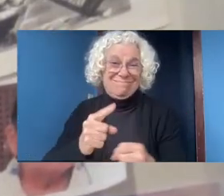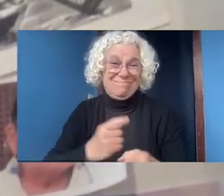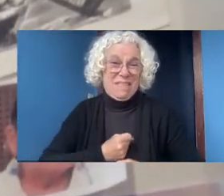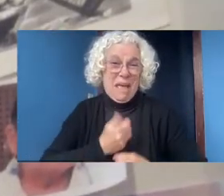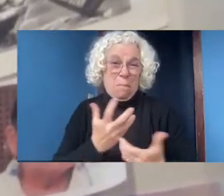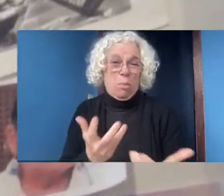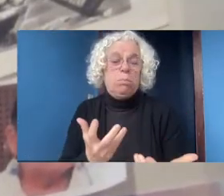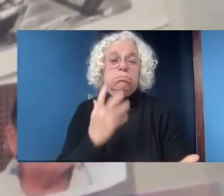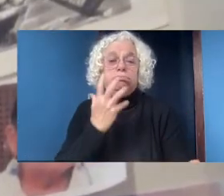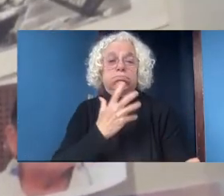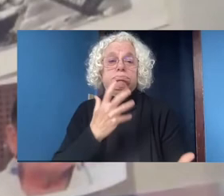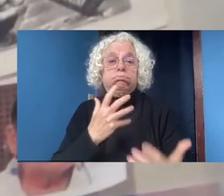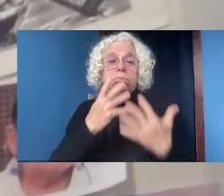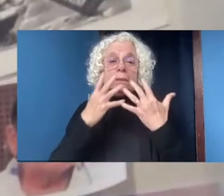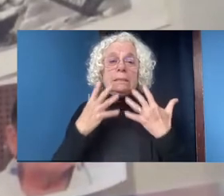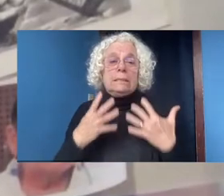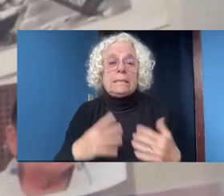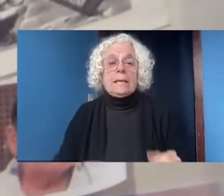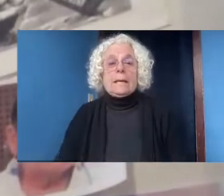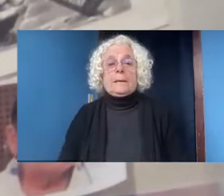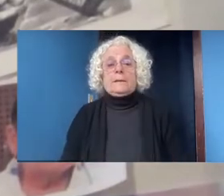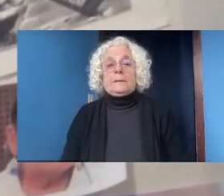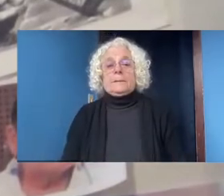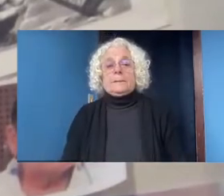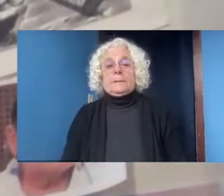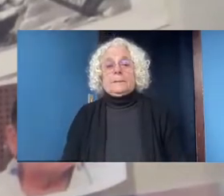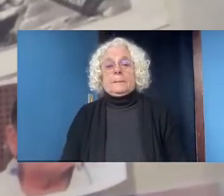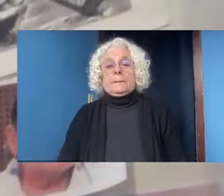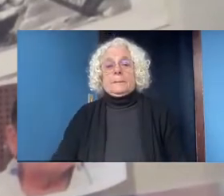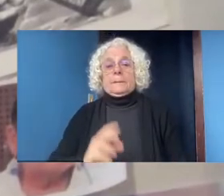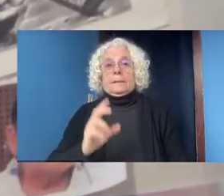We also have Diane Burns.